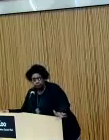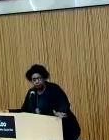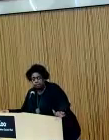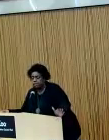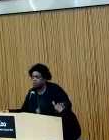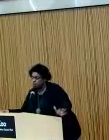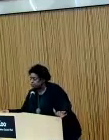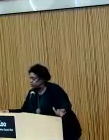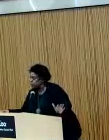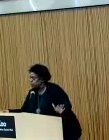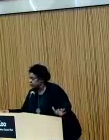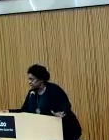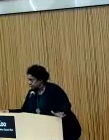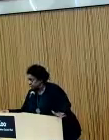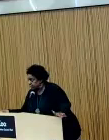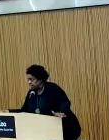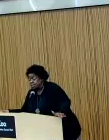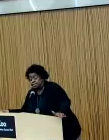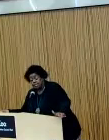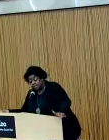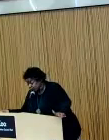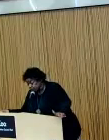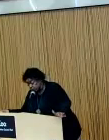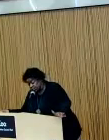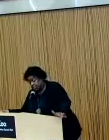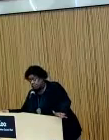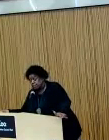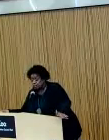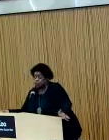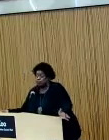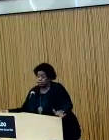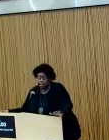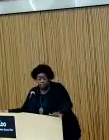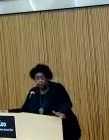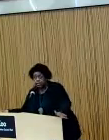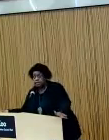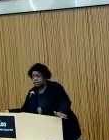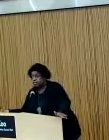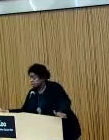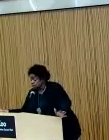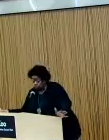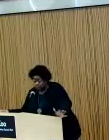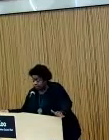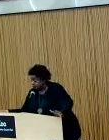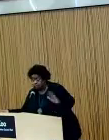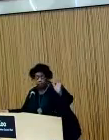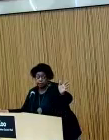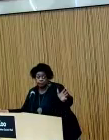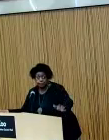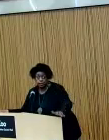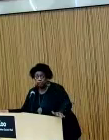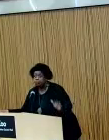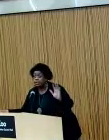do make sure you have a record it does not have to be written because we all have cmrs and